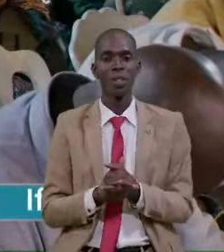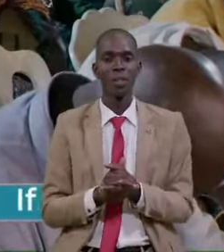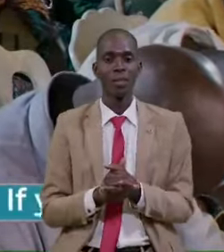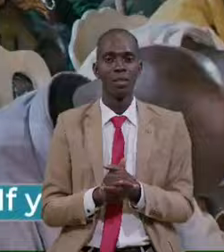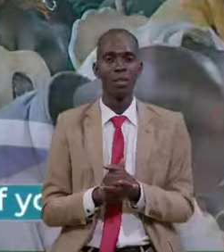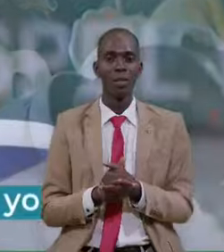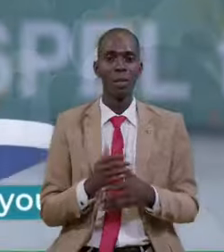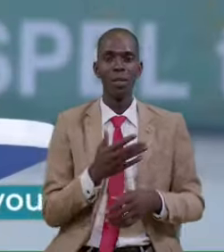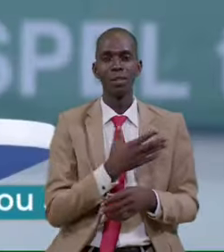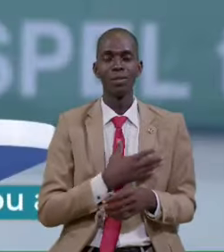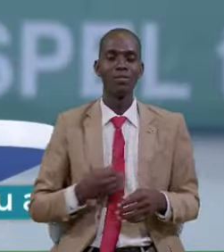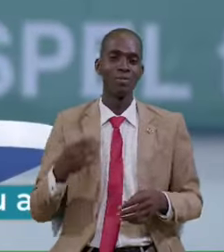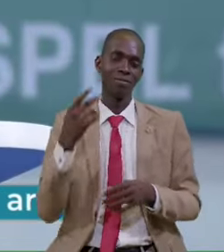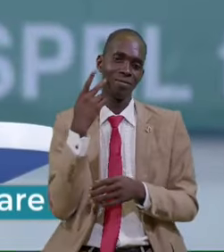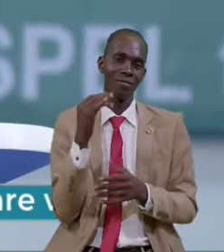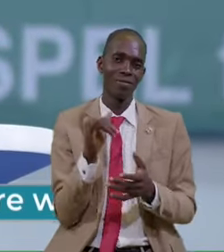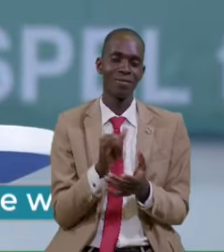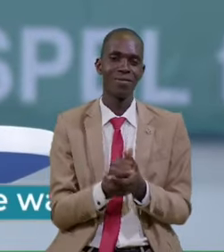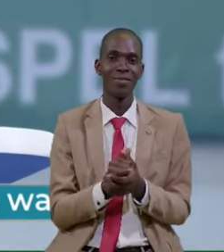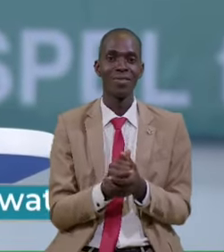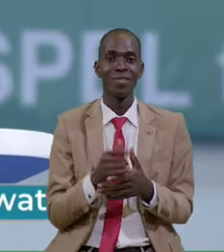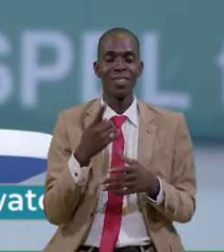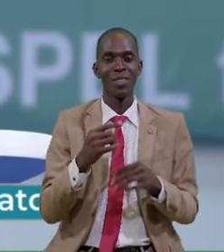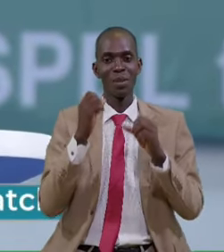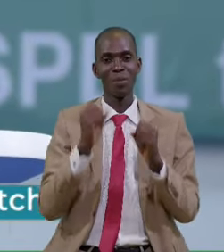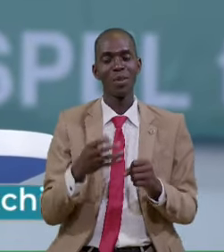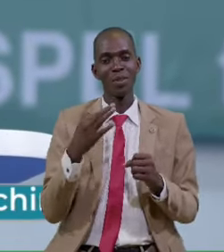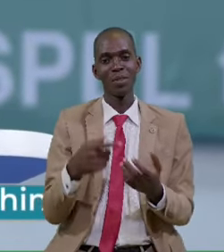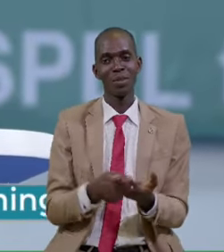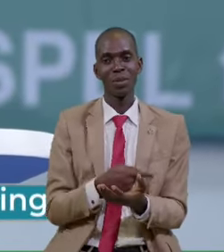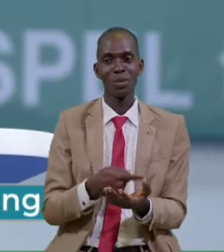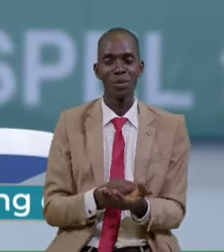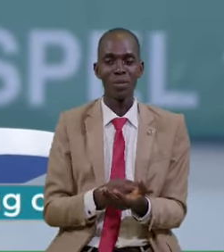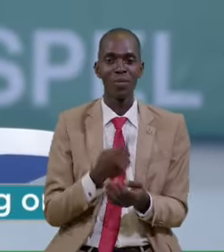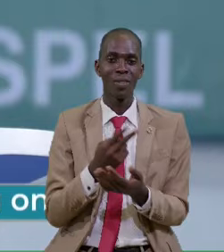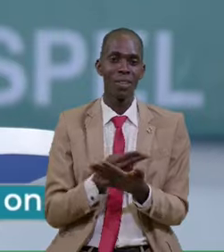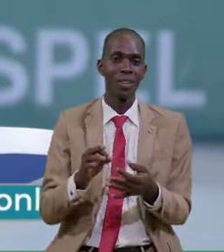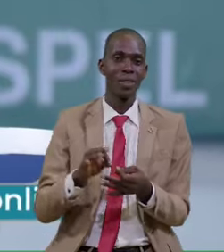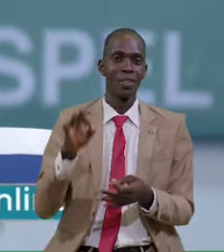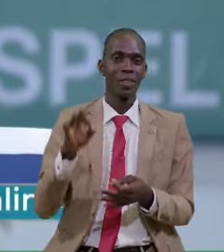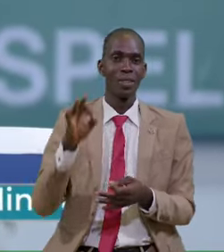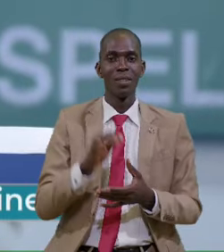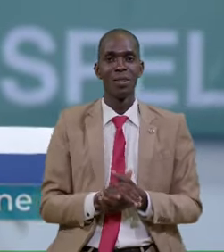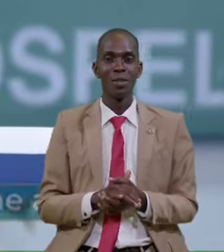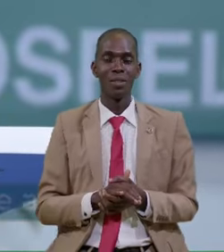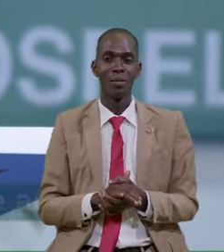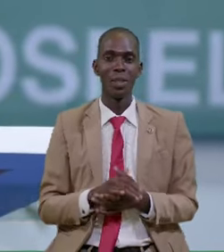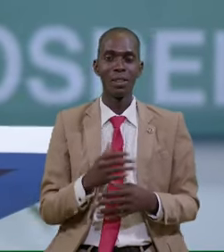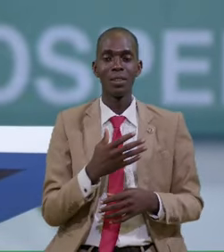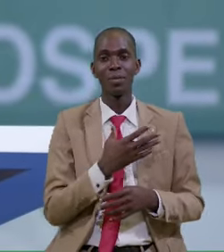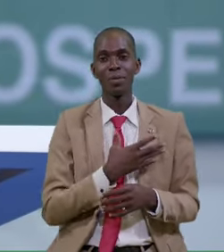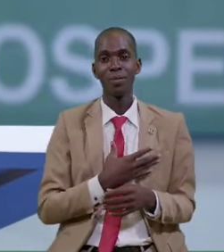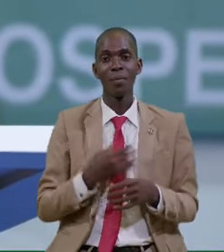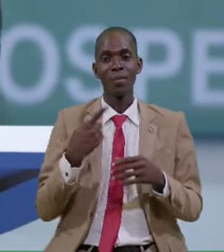up, because right now, the power of the gospel, the Holy Spirit's power, the bulldozer power, will